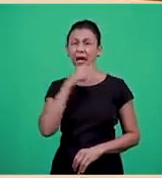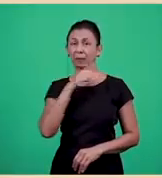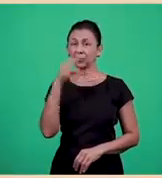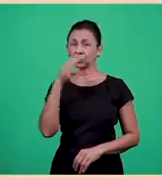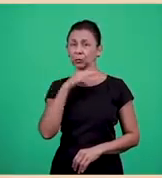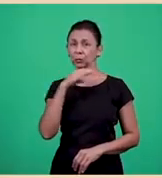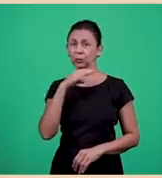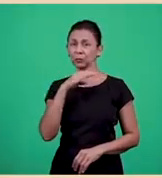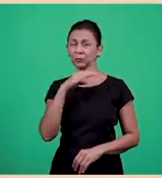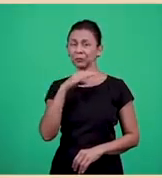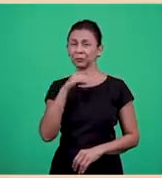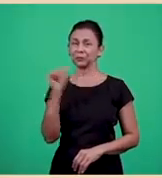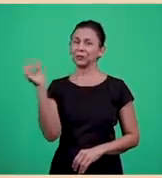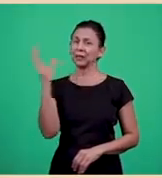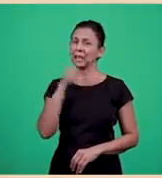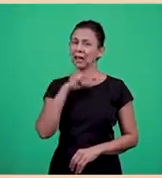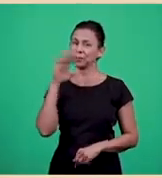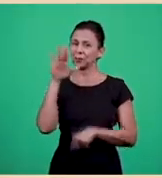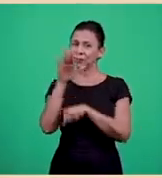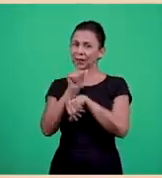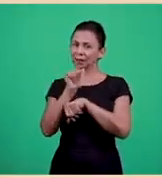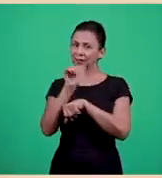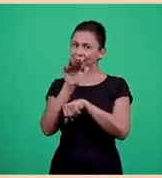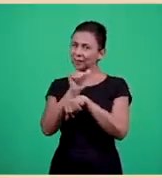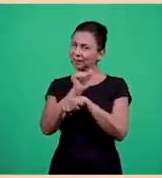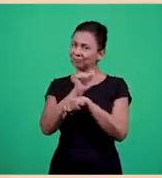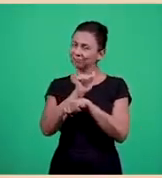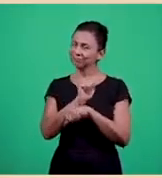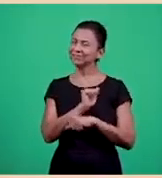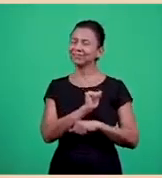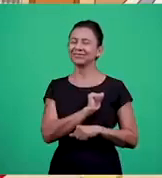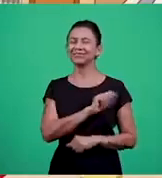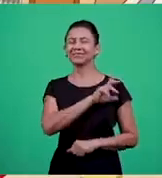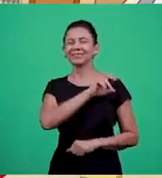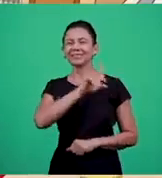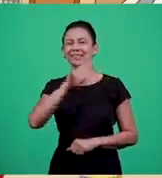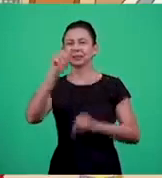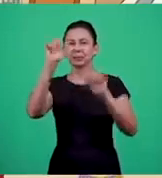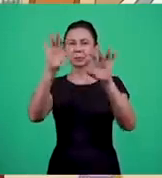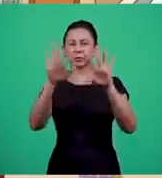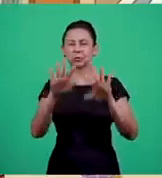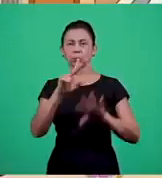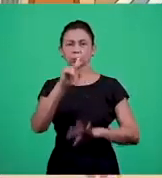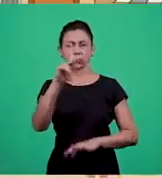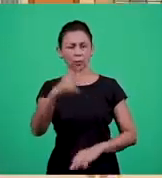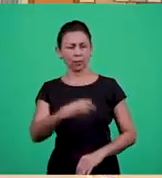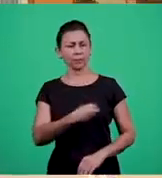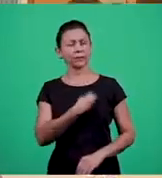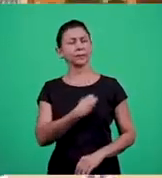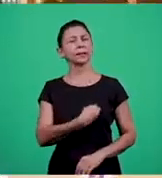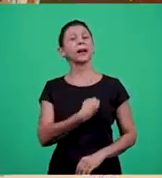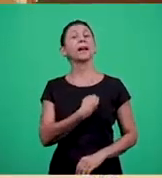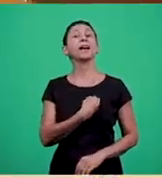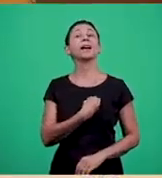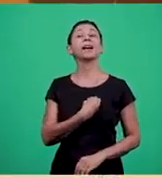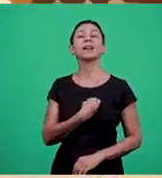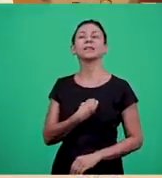Come quickly, come quickly. Great blessings are waiting for you.